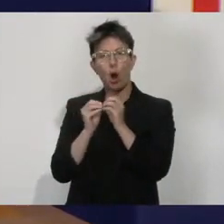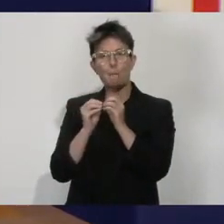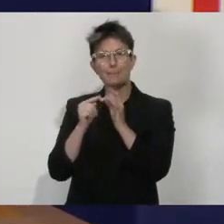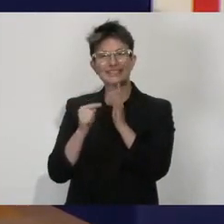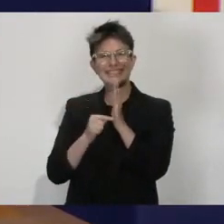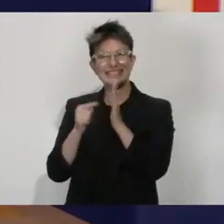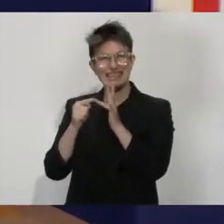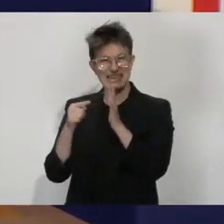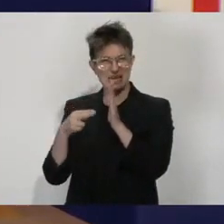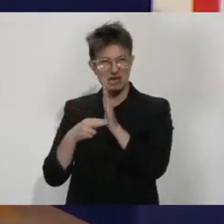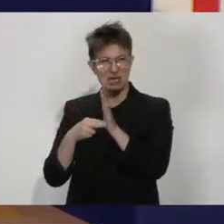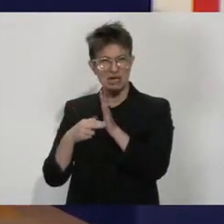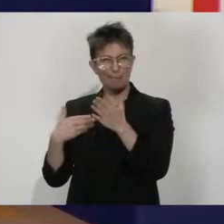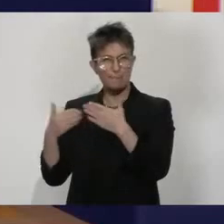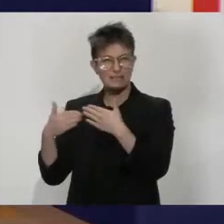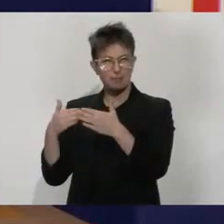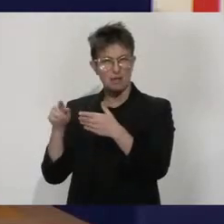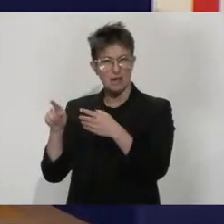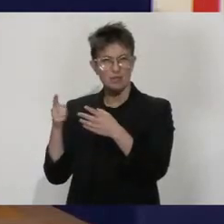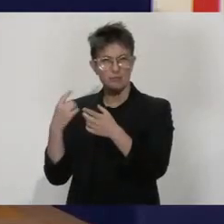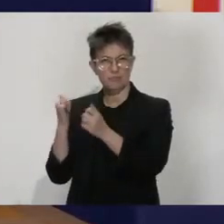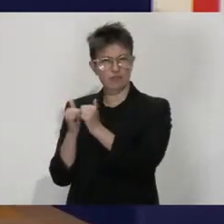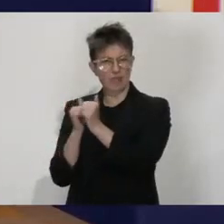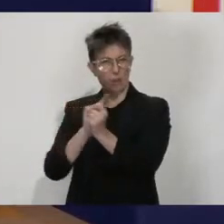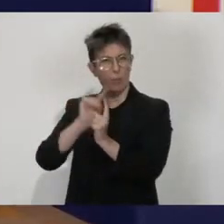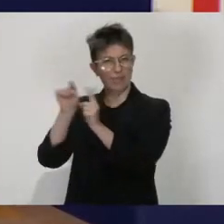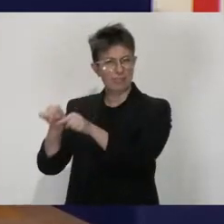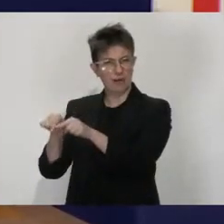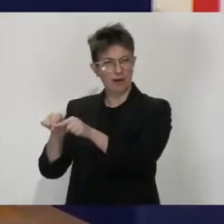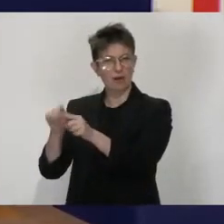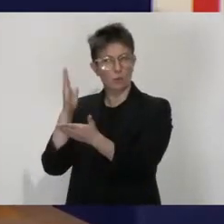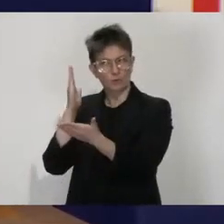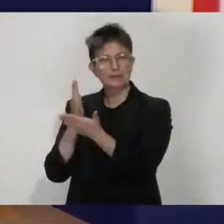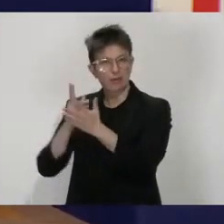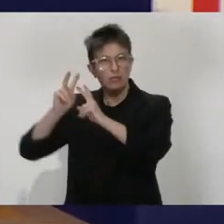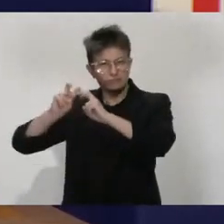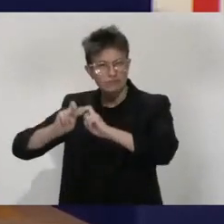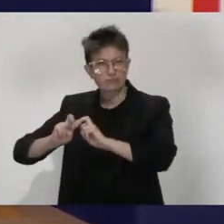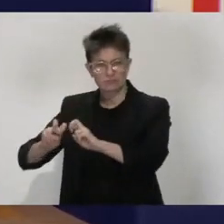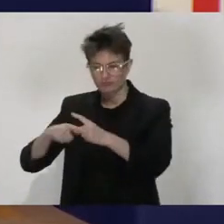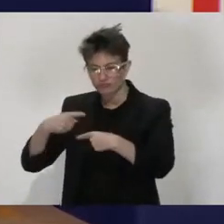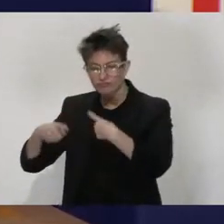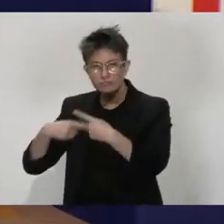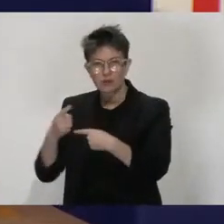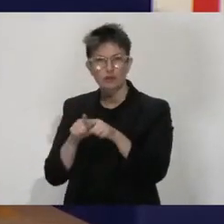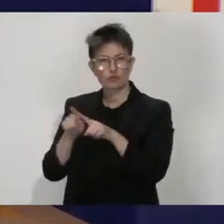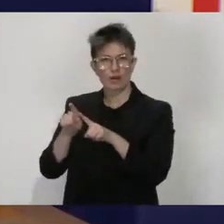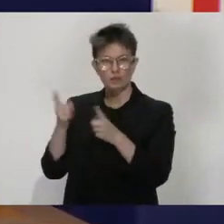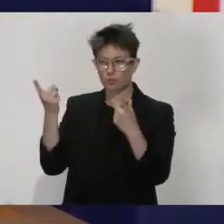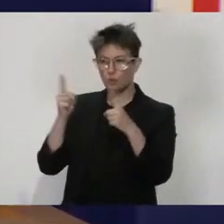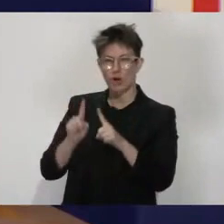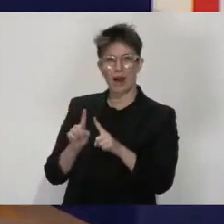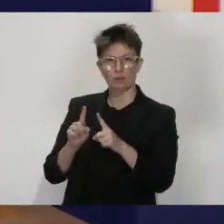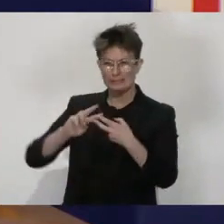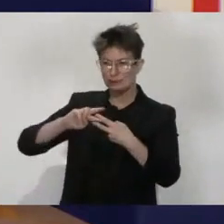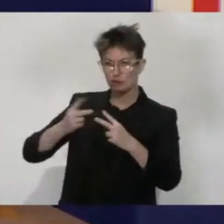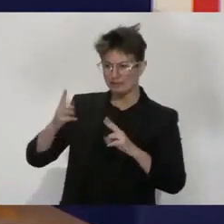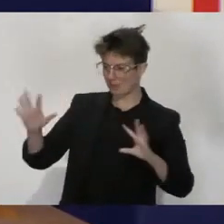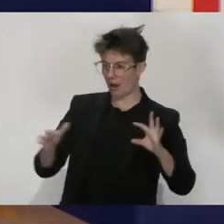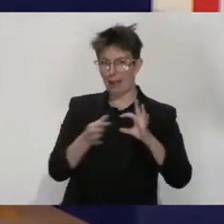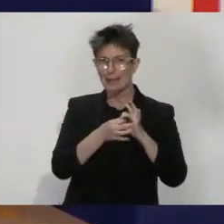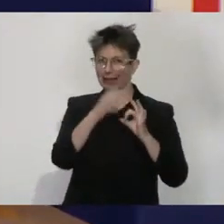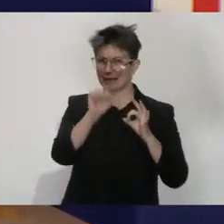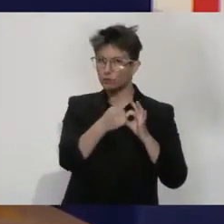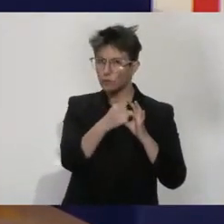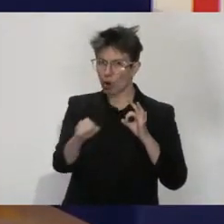whole genome sequencing there. At this point, we still can't determine whether or not that is an old